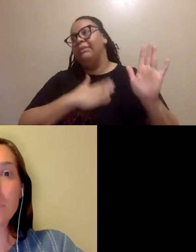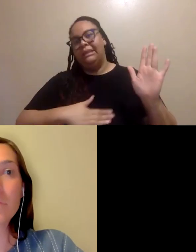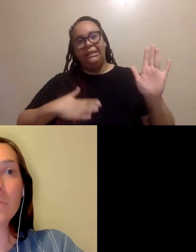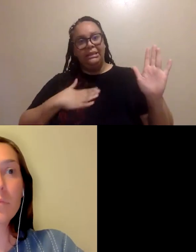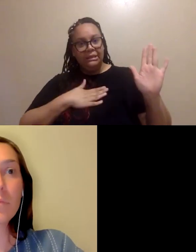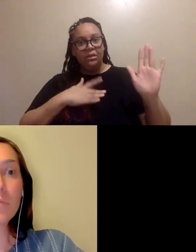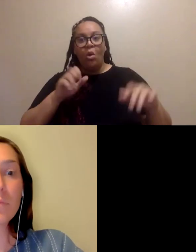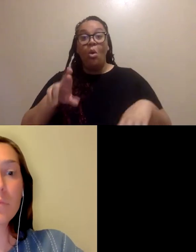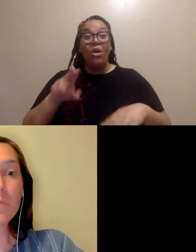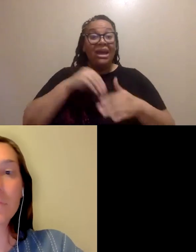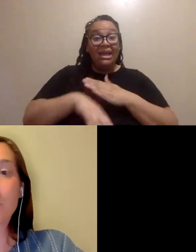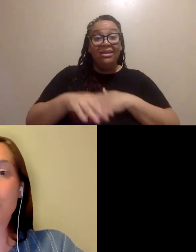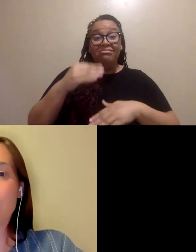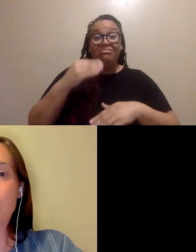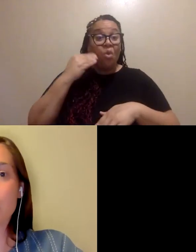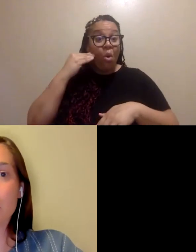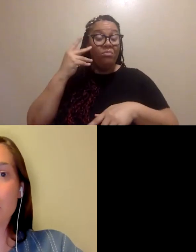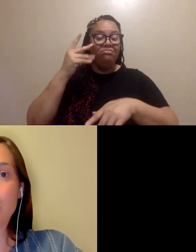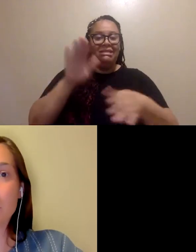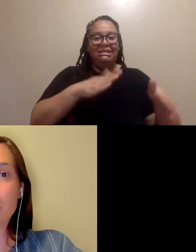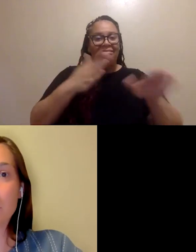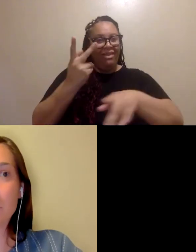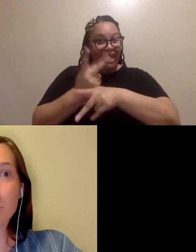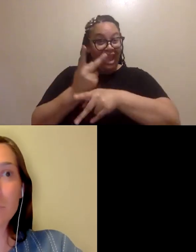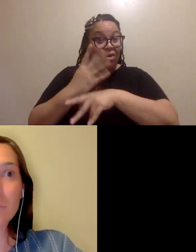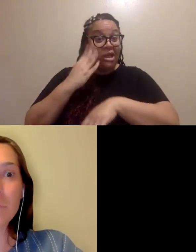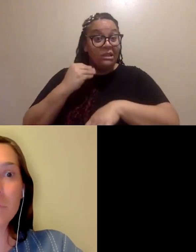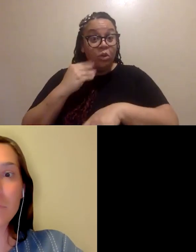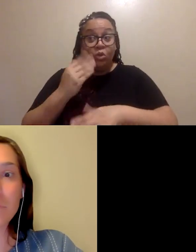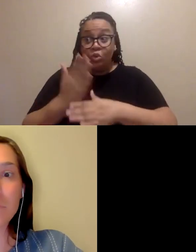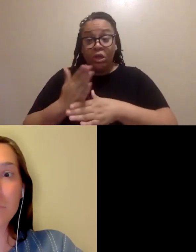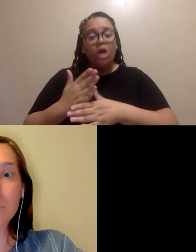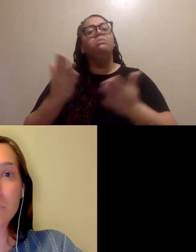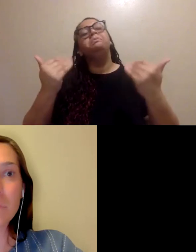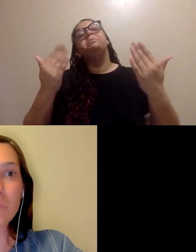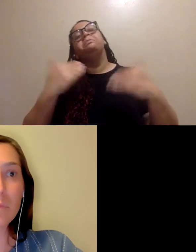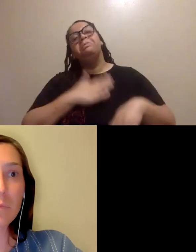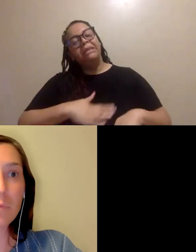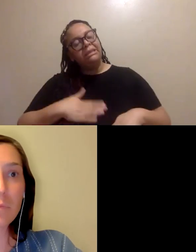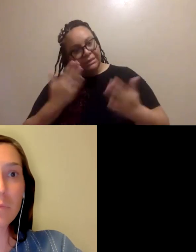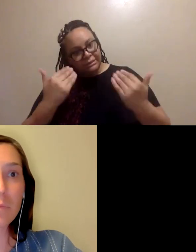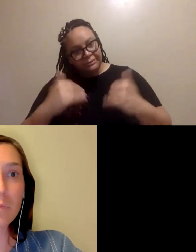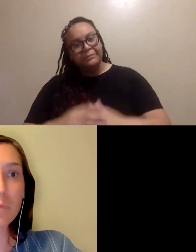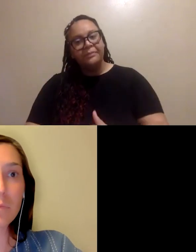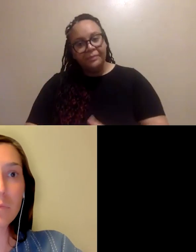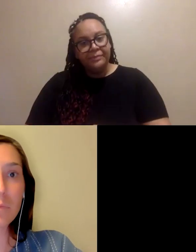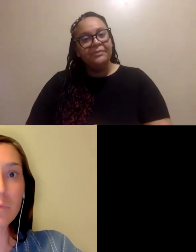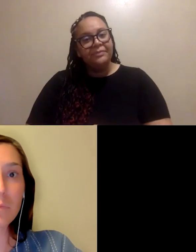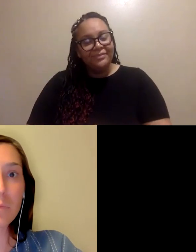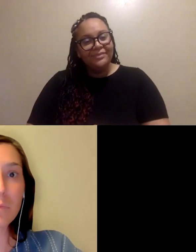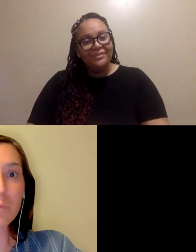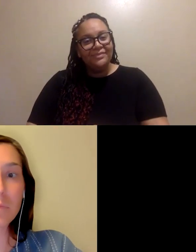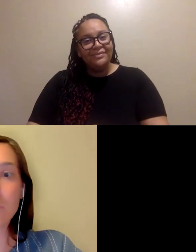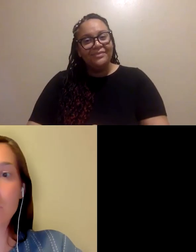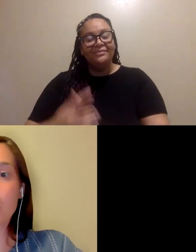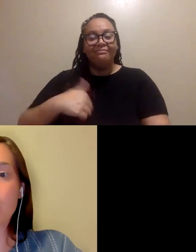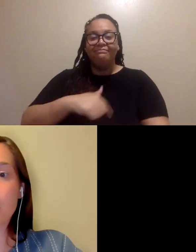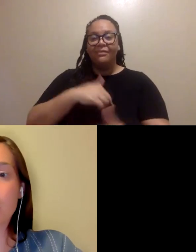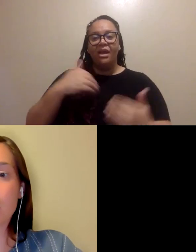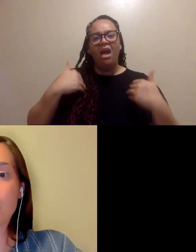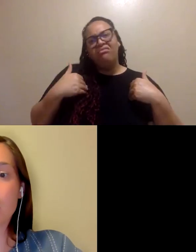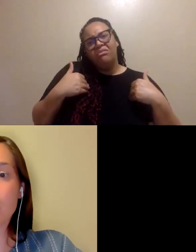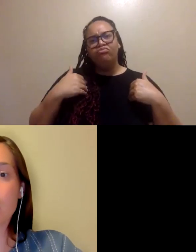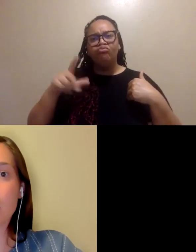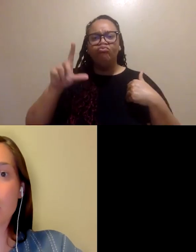in-home death care experience that you would like to share, I'm happy for you to, um, bring that as well. We have about